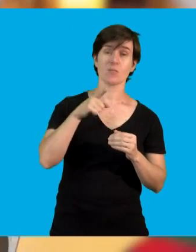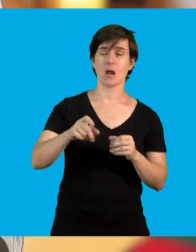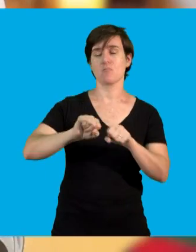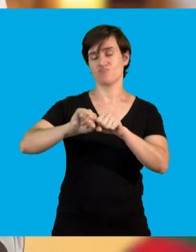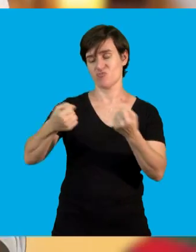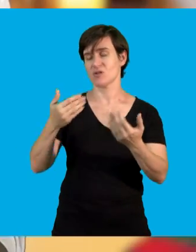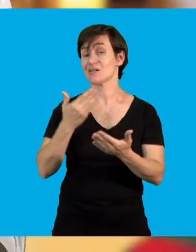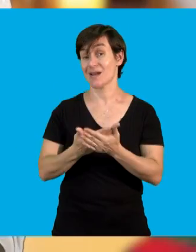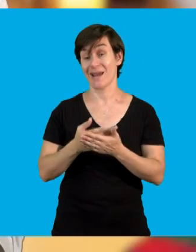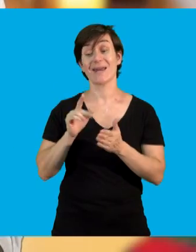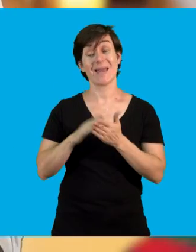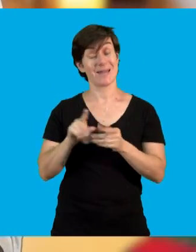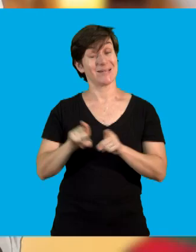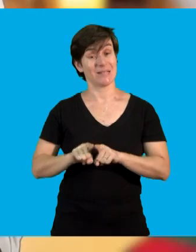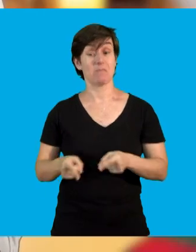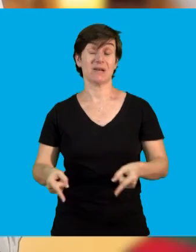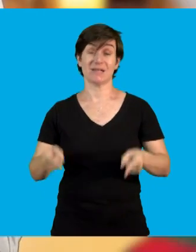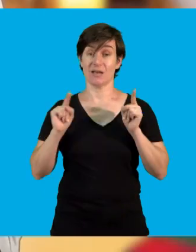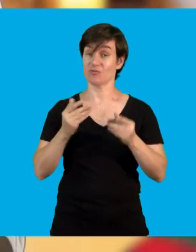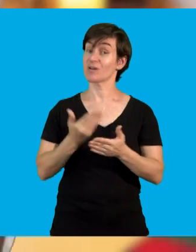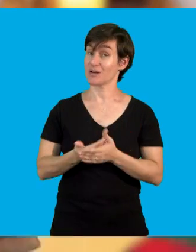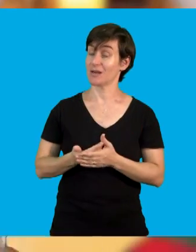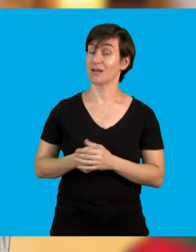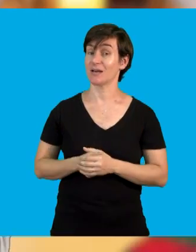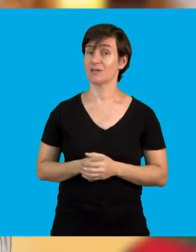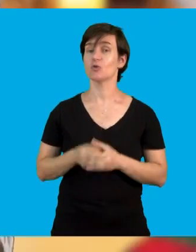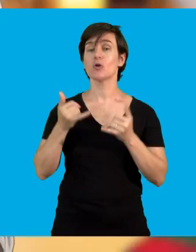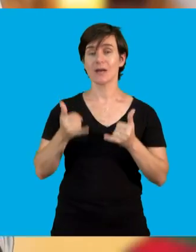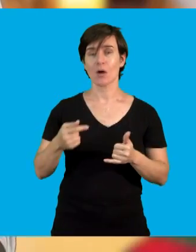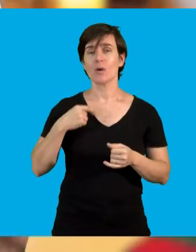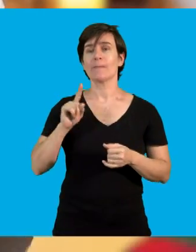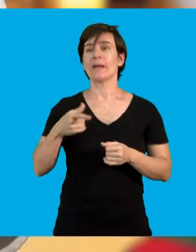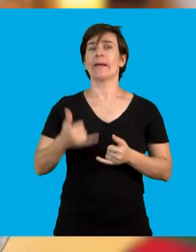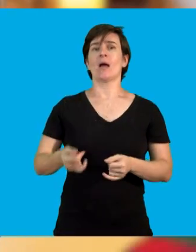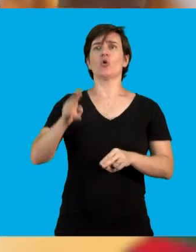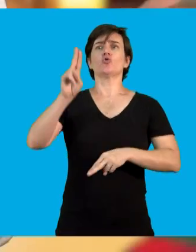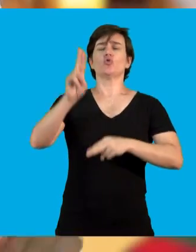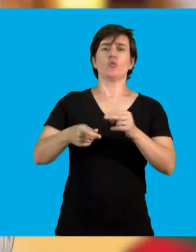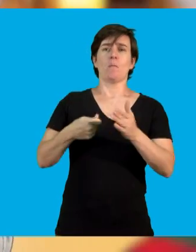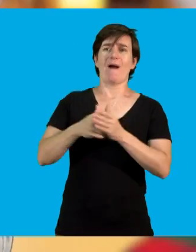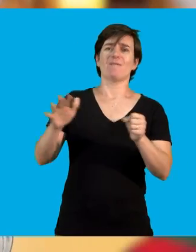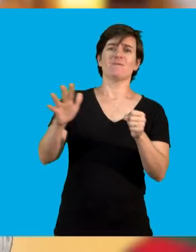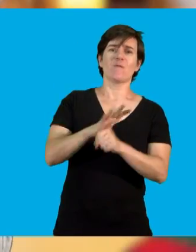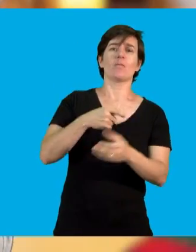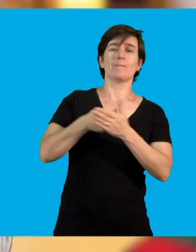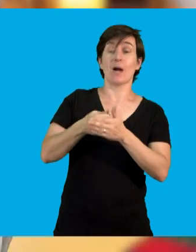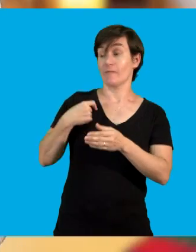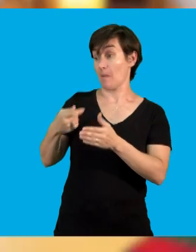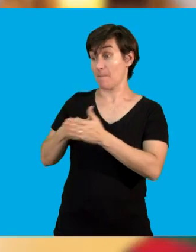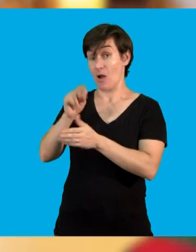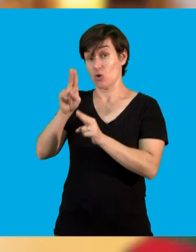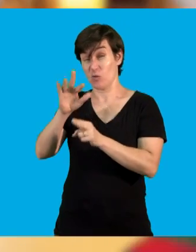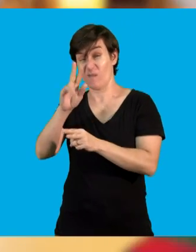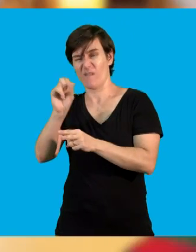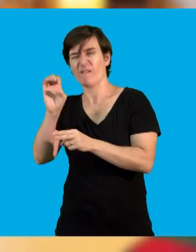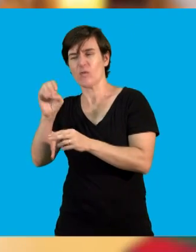in that circuit, can cause danger. It can also damage the entire circuit, which means we now need to replace the entire circuit as compared to just